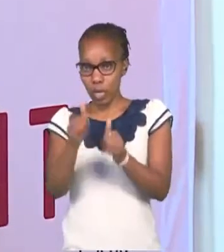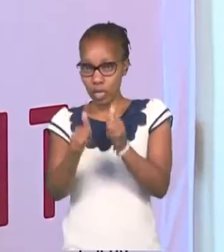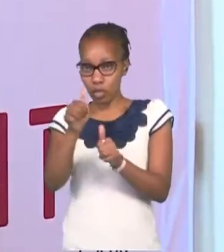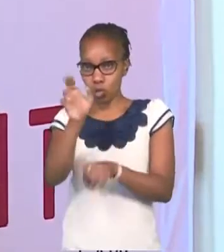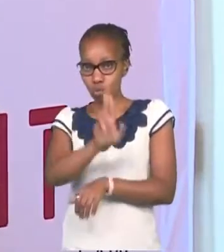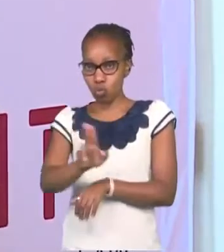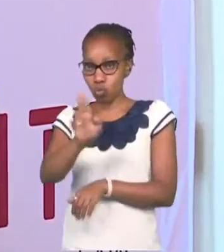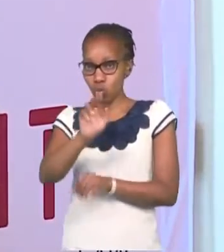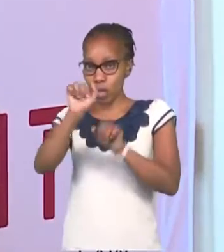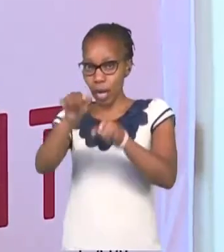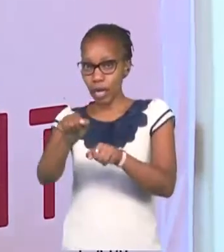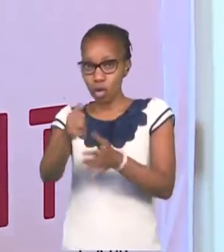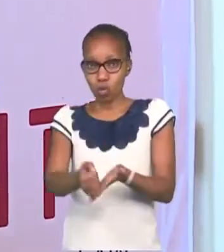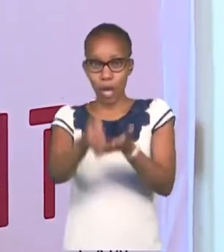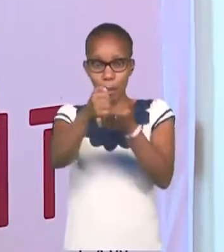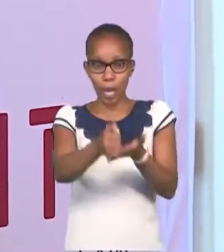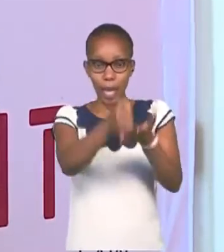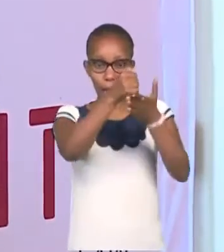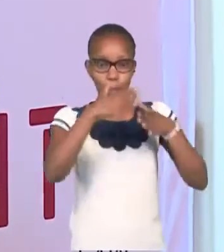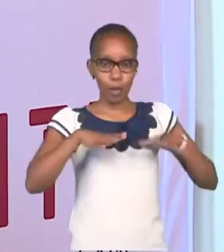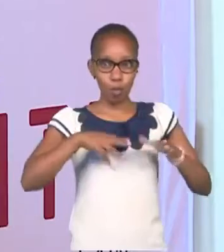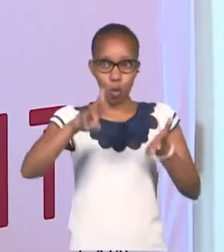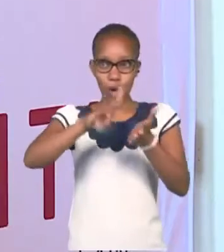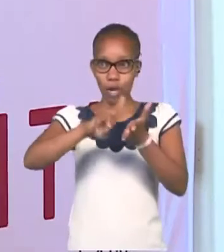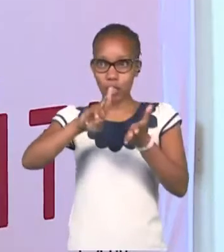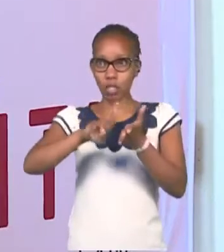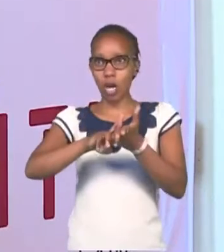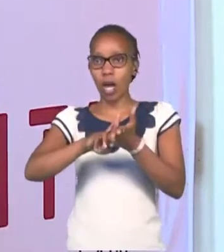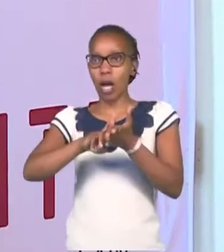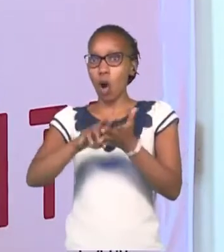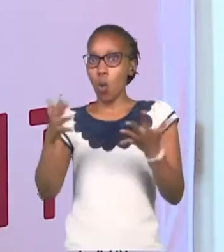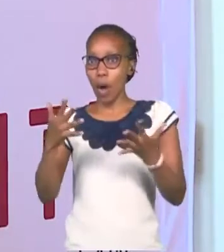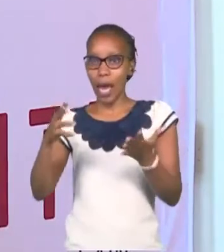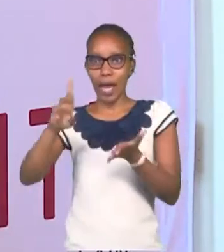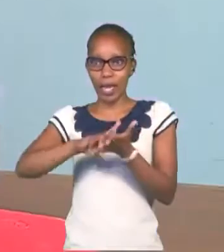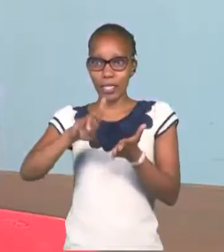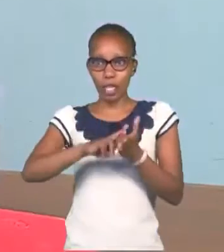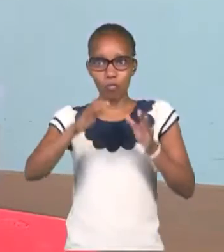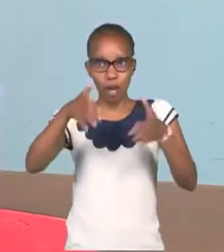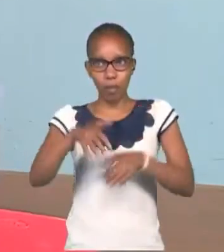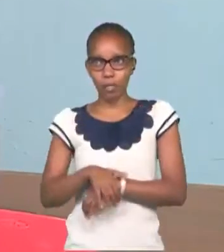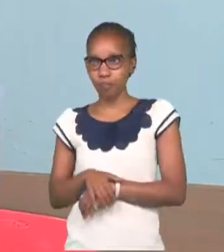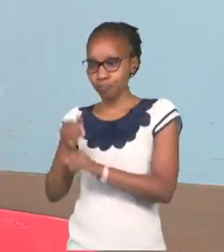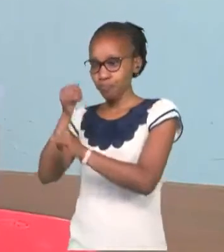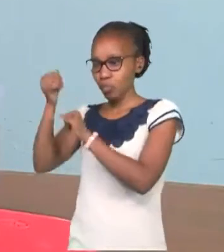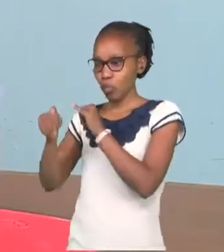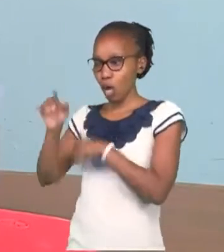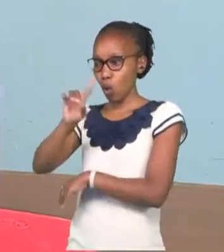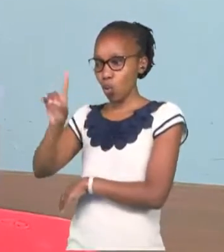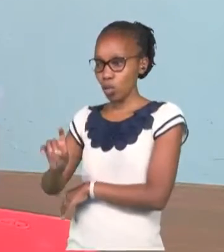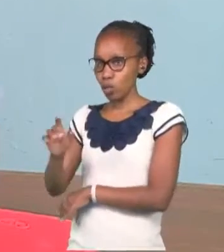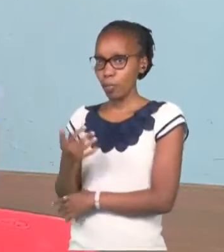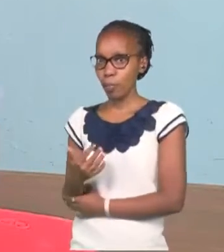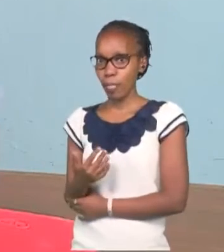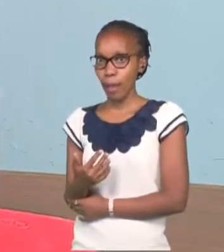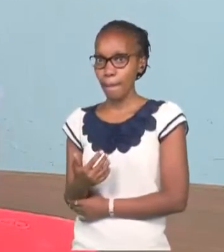used for charitable purposes, is registered under the Registrar of Companies. Now, to my final question,